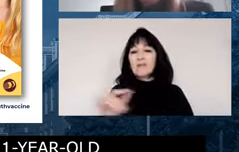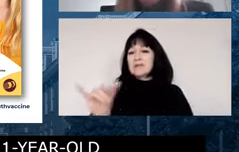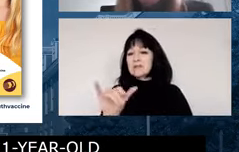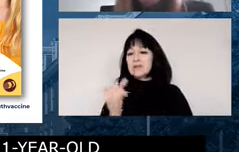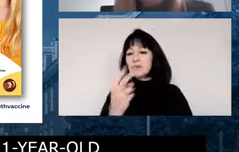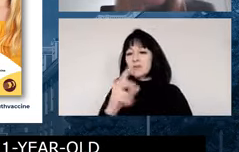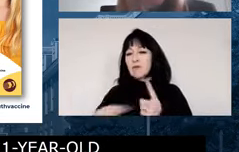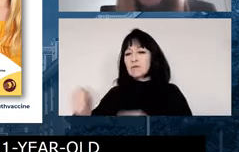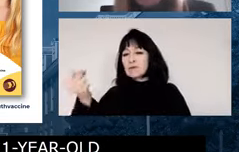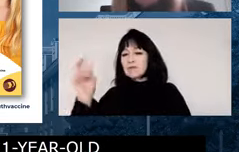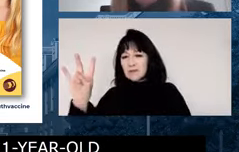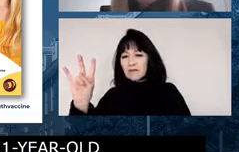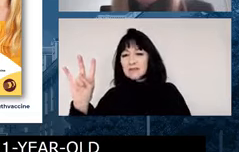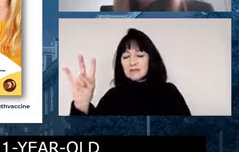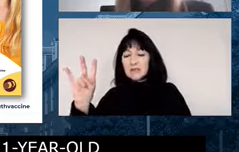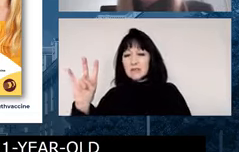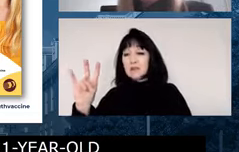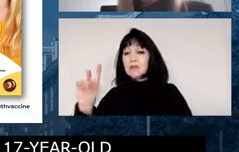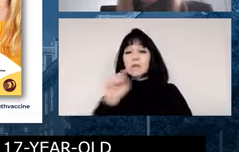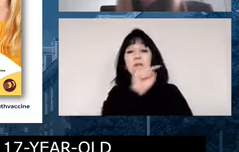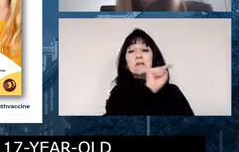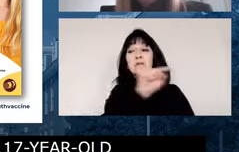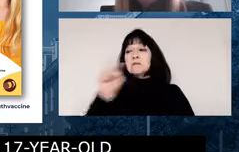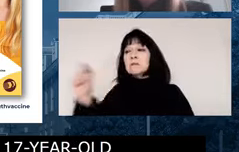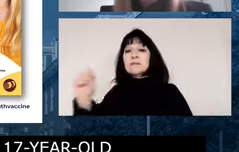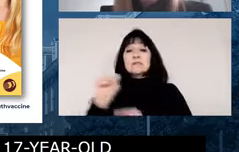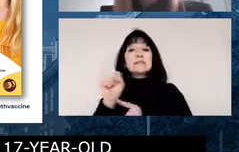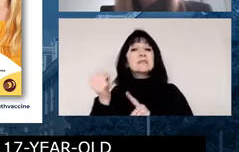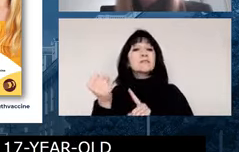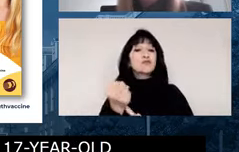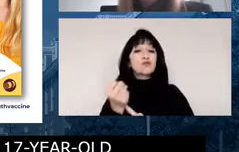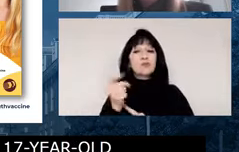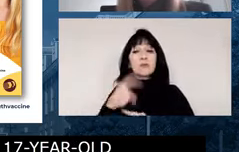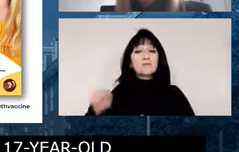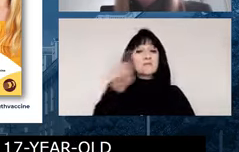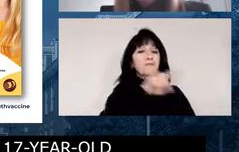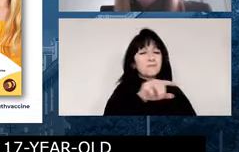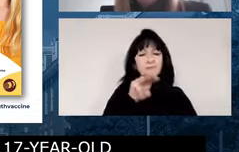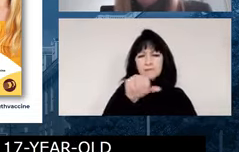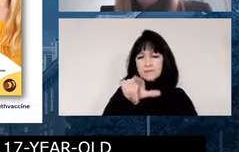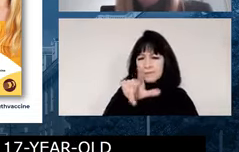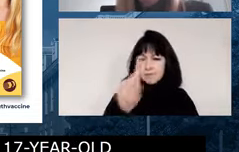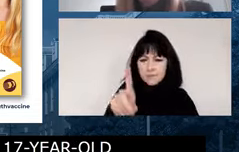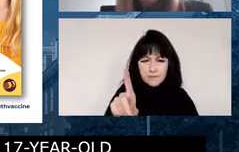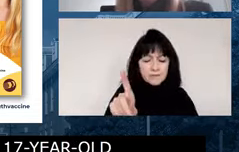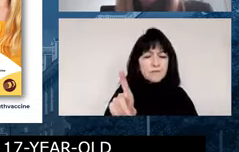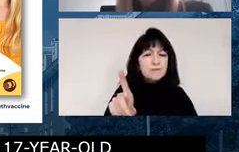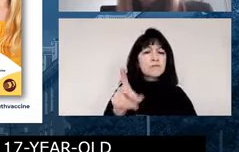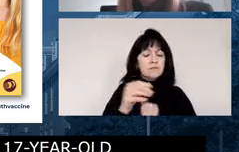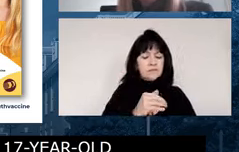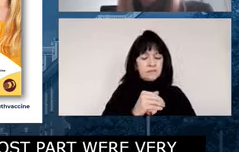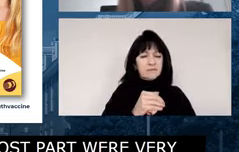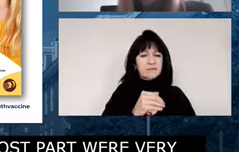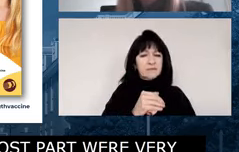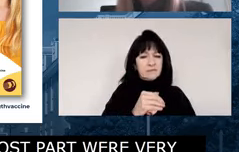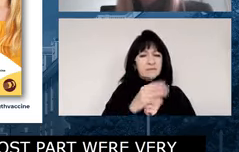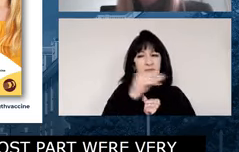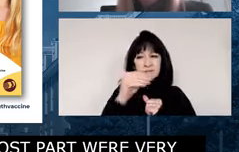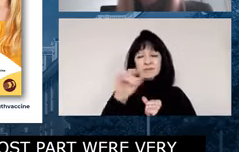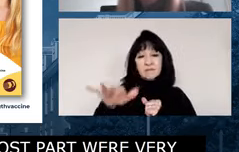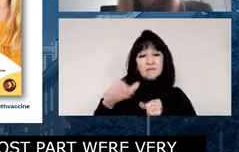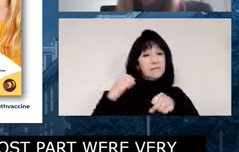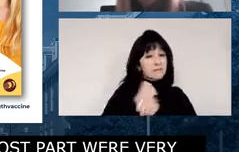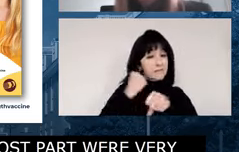And all cases, for the most part, were very mild and self-limiting. And in fact, the data show